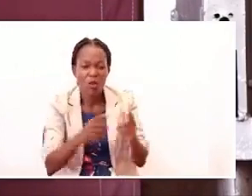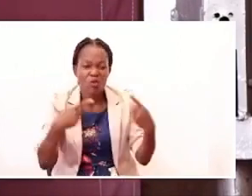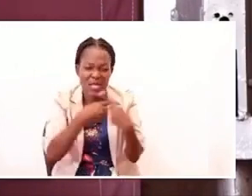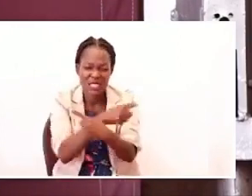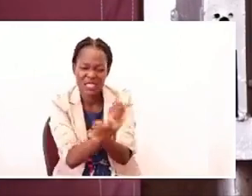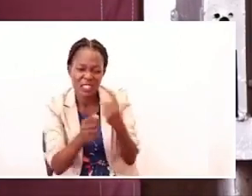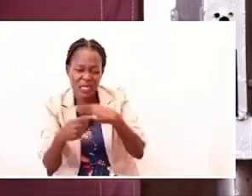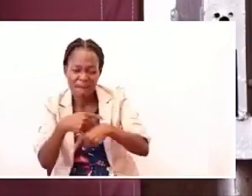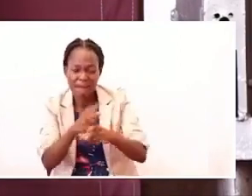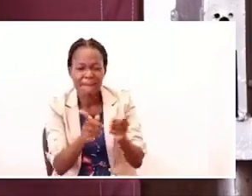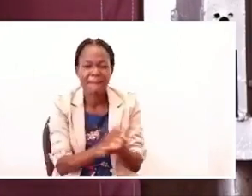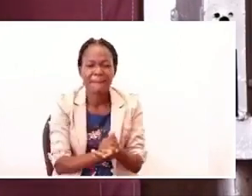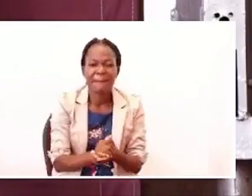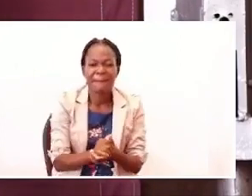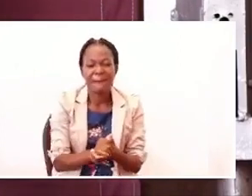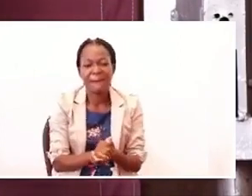systematically